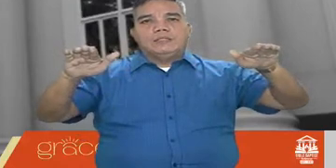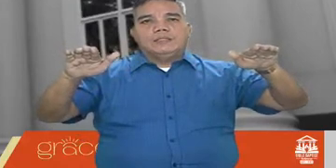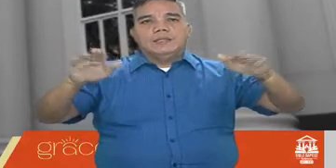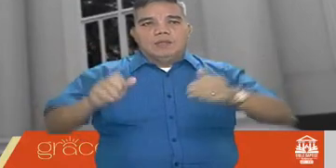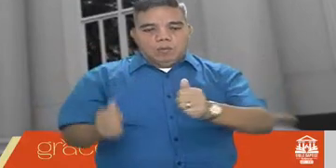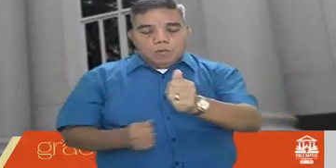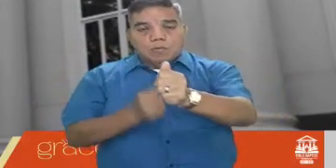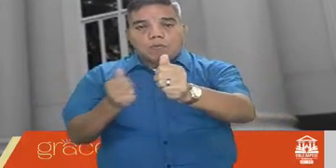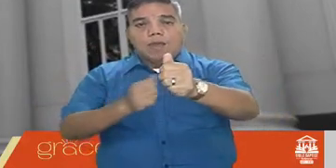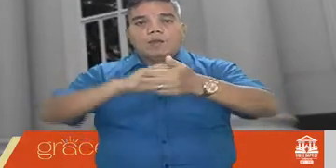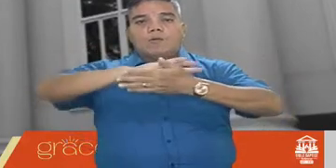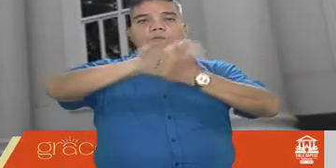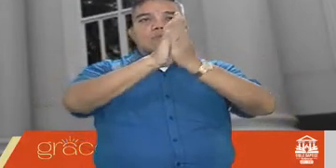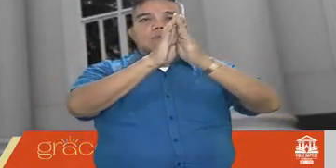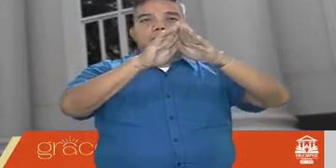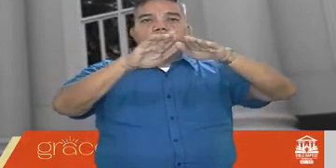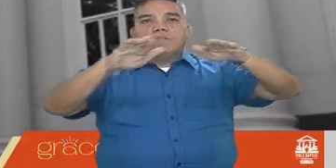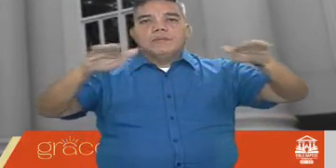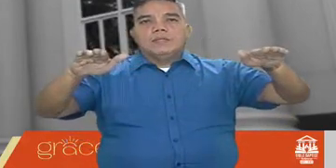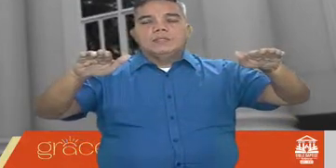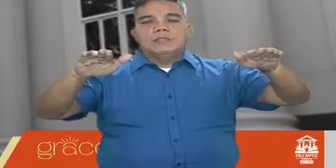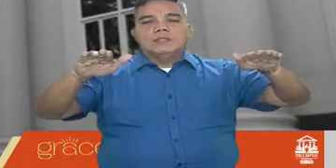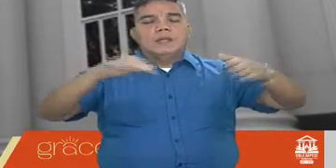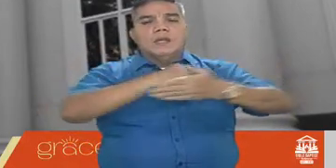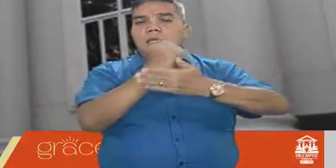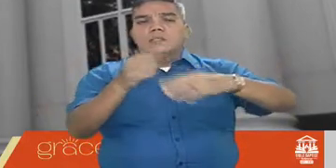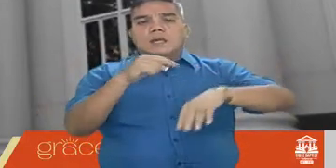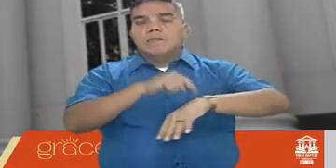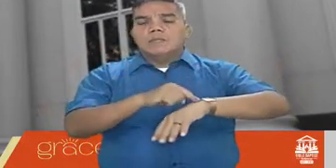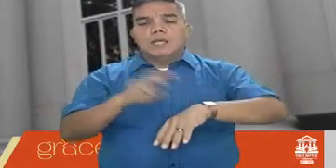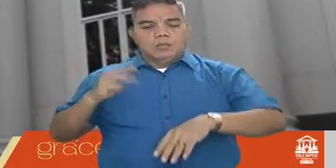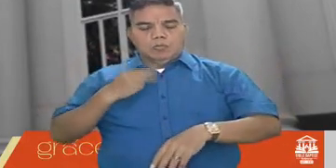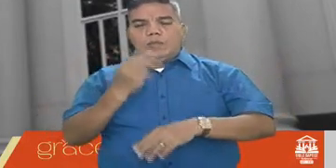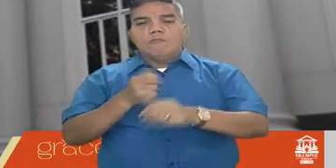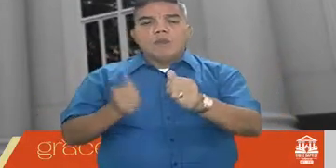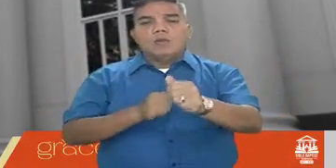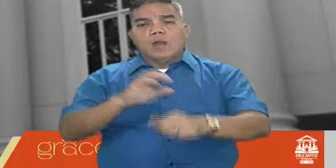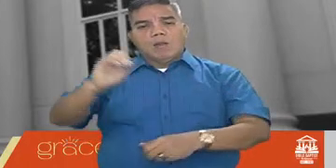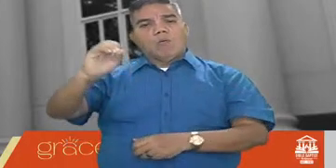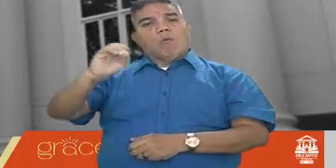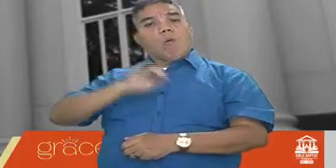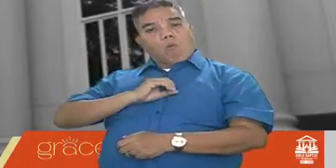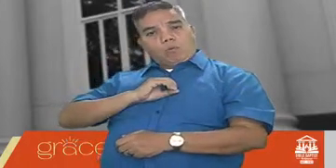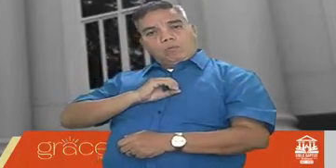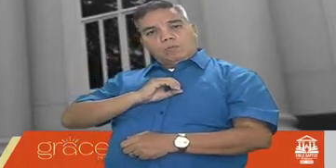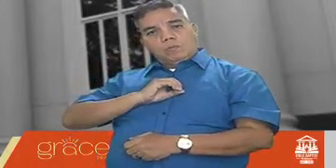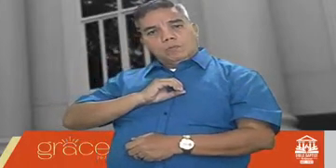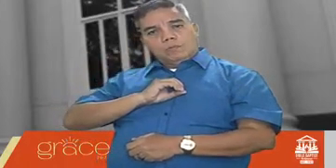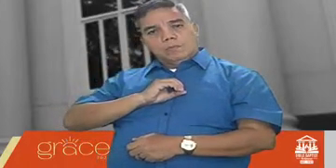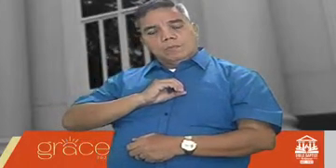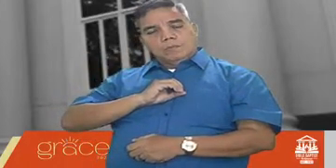You see that? Follow peace. Sometimes we follow our own